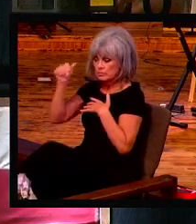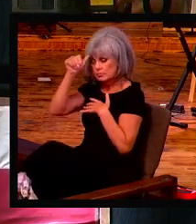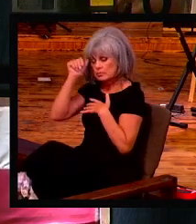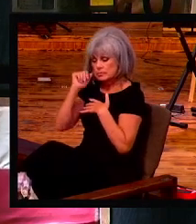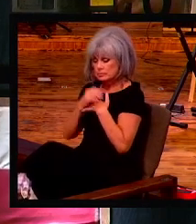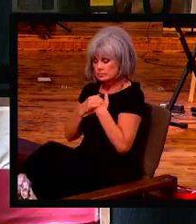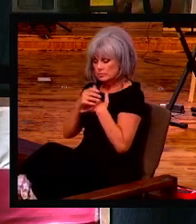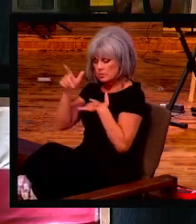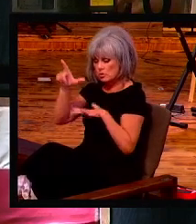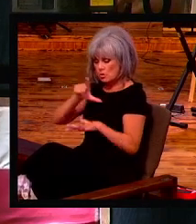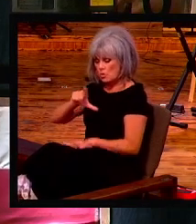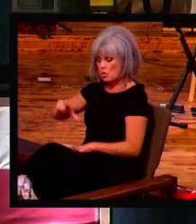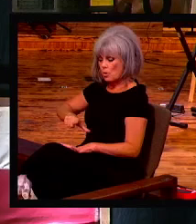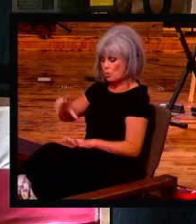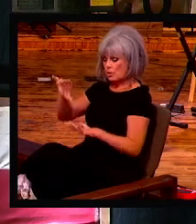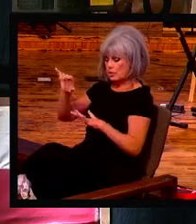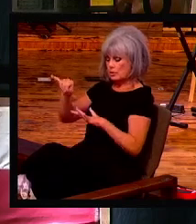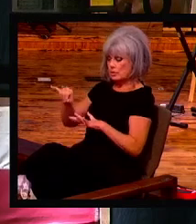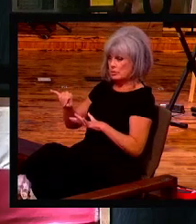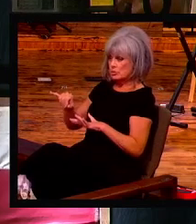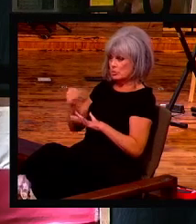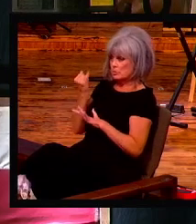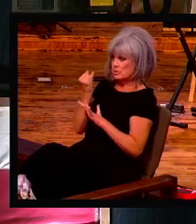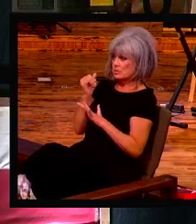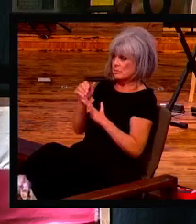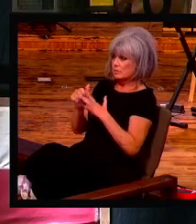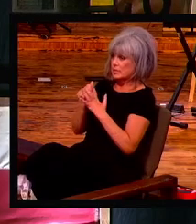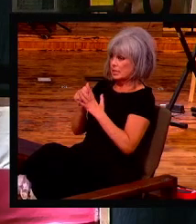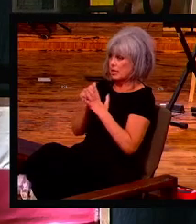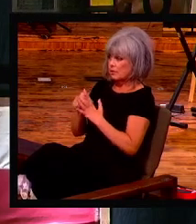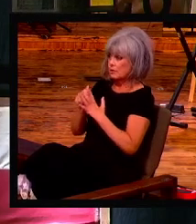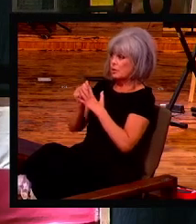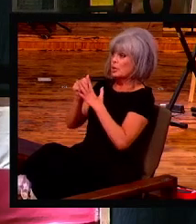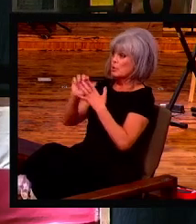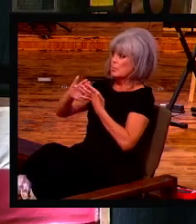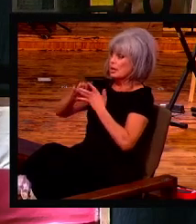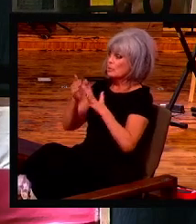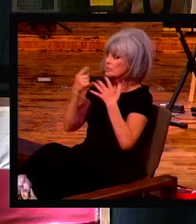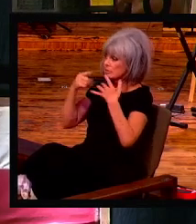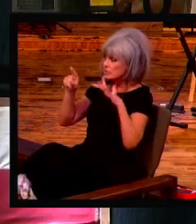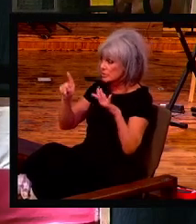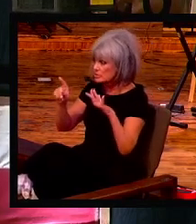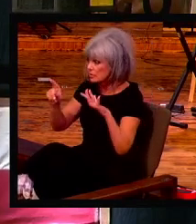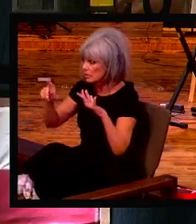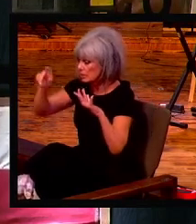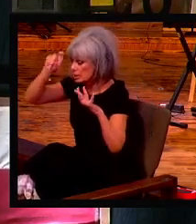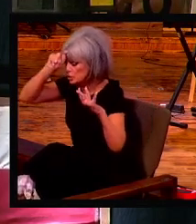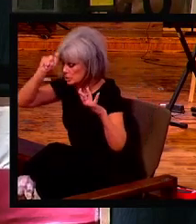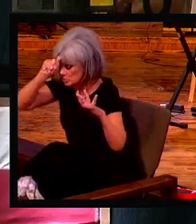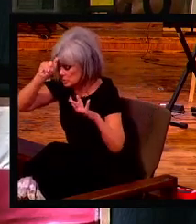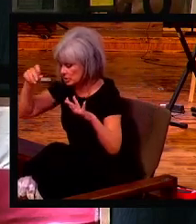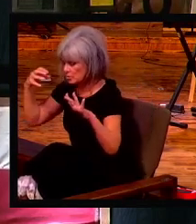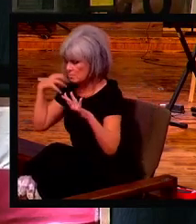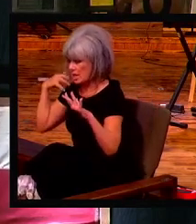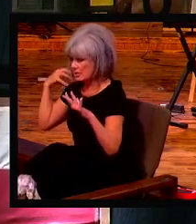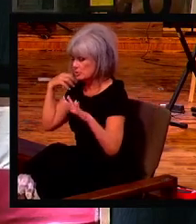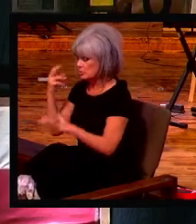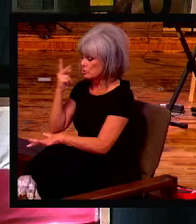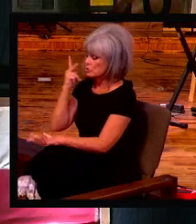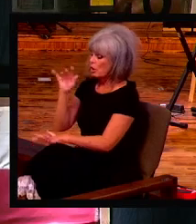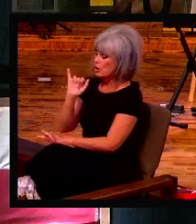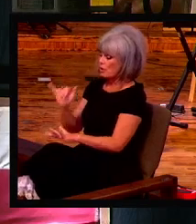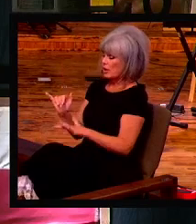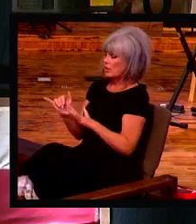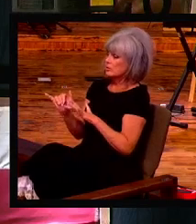a successful man. Everyone say successful. And he was in the house of his Egyptian master. His master saw that the Lord was